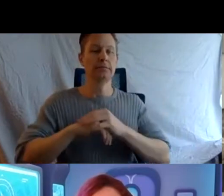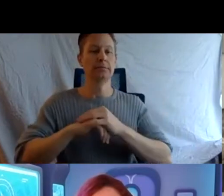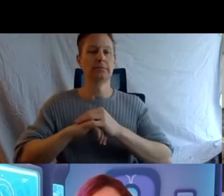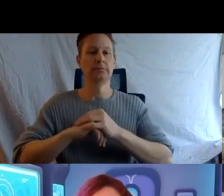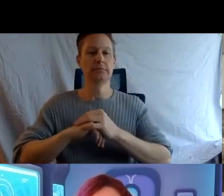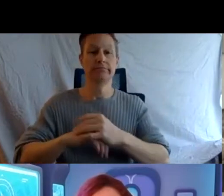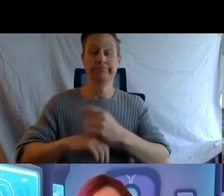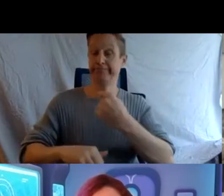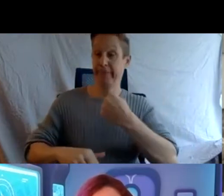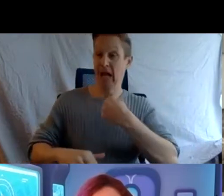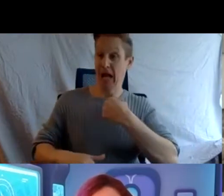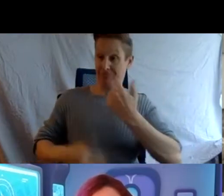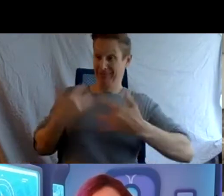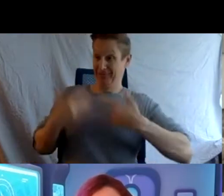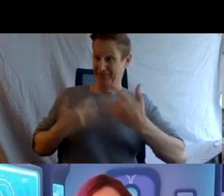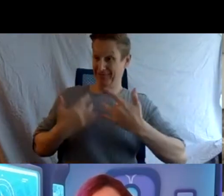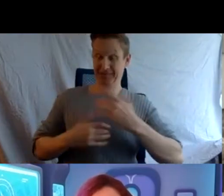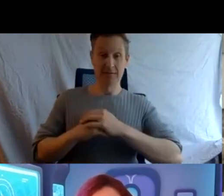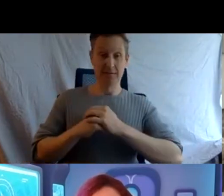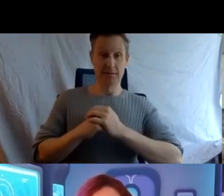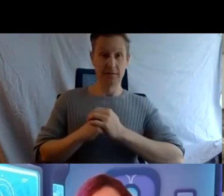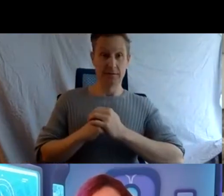I was just really excited that